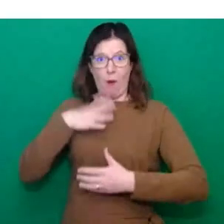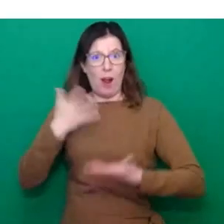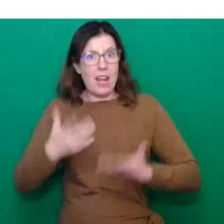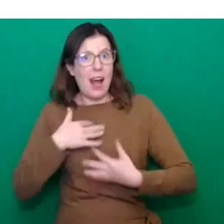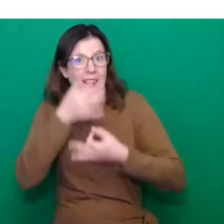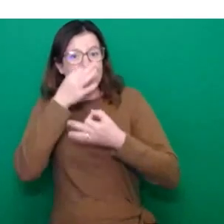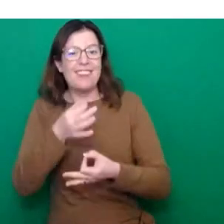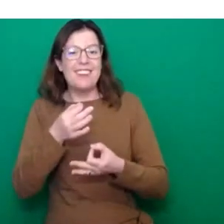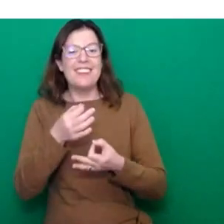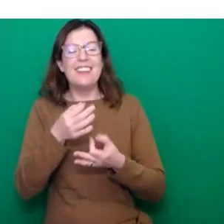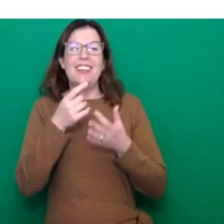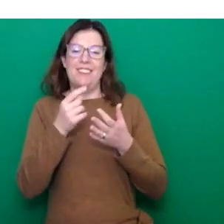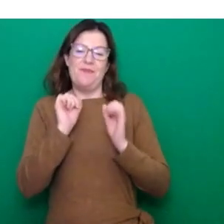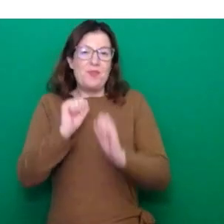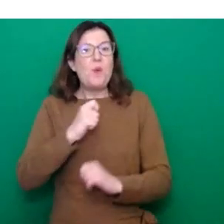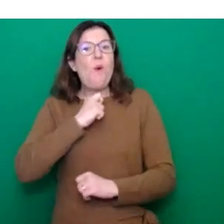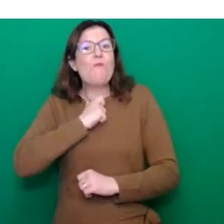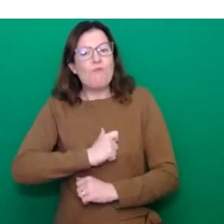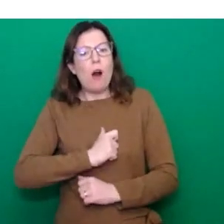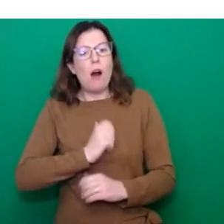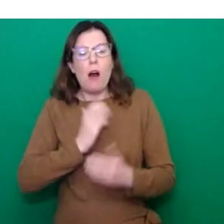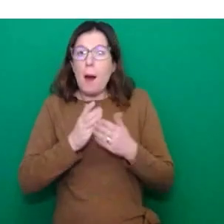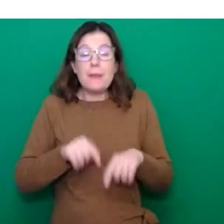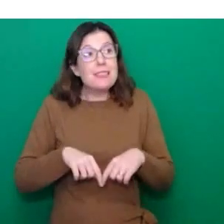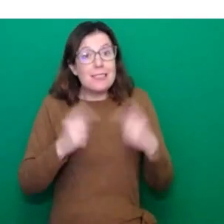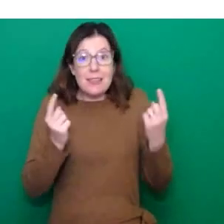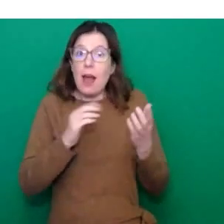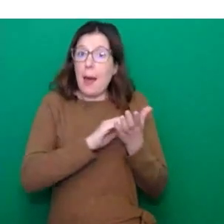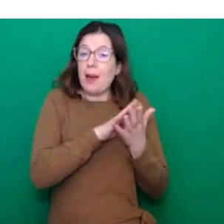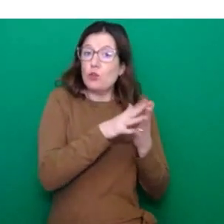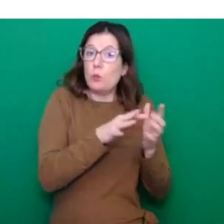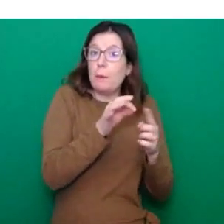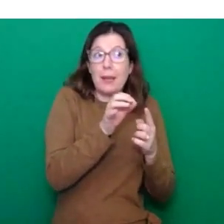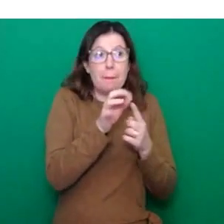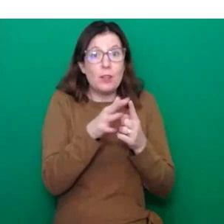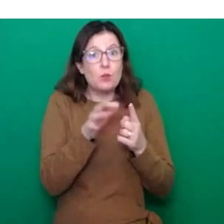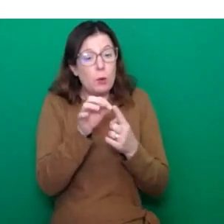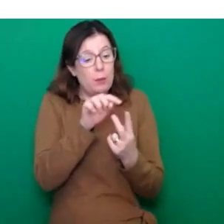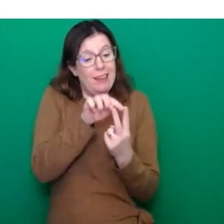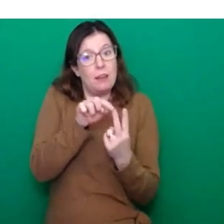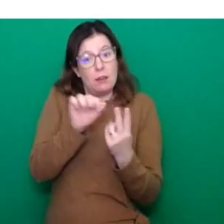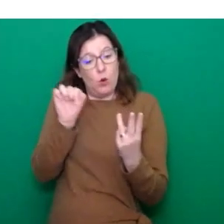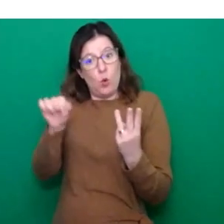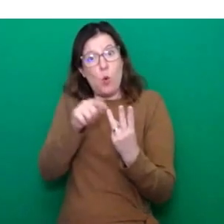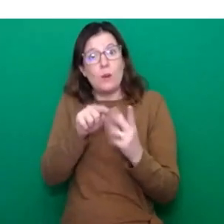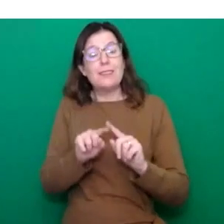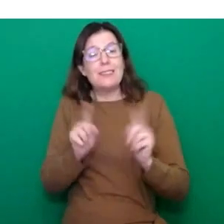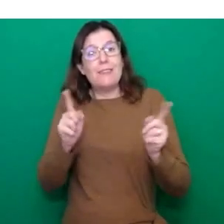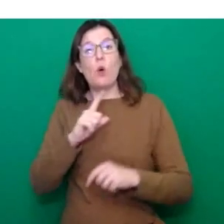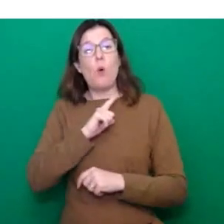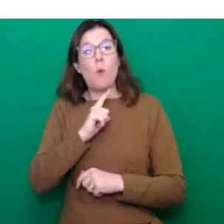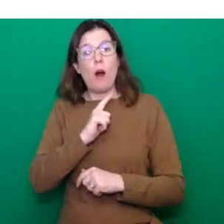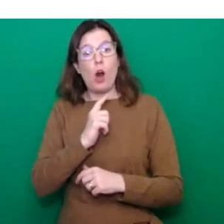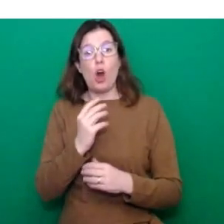role is, is different in some ways, the MHWP and the PWP, isn't it? Because it combines a training in